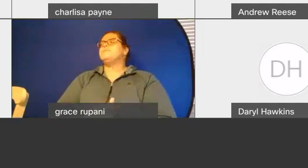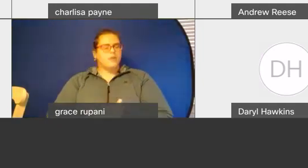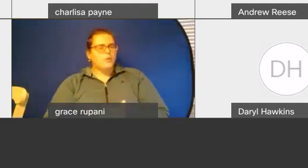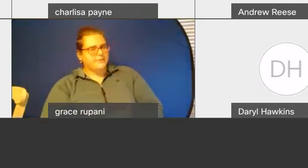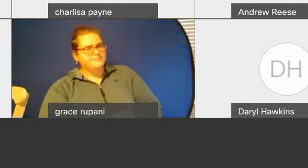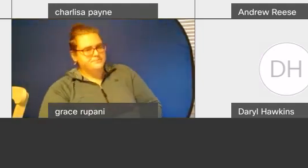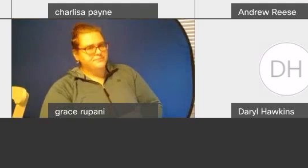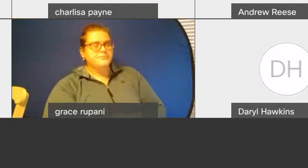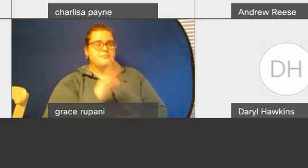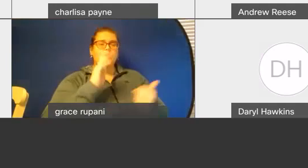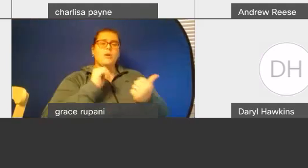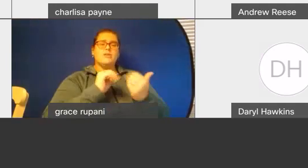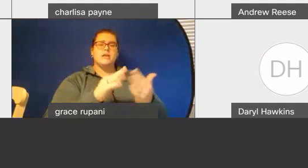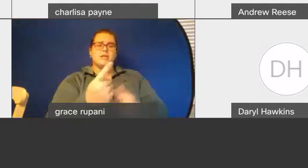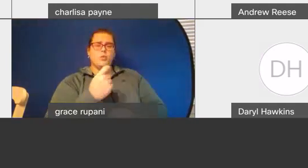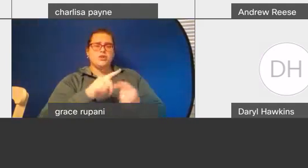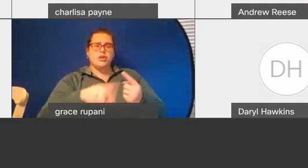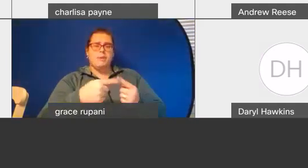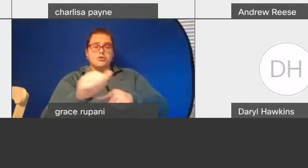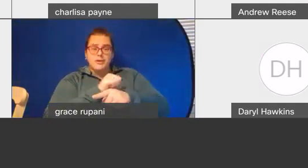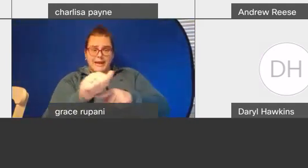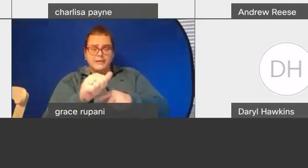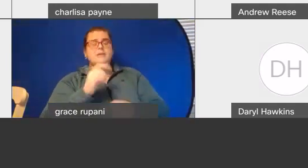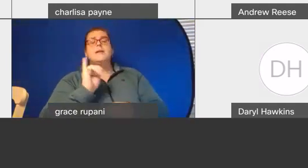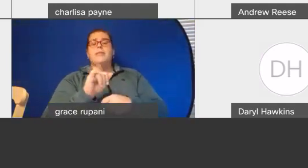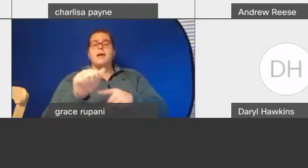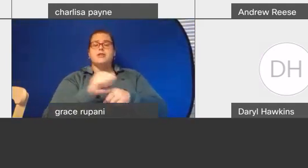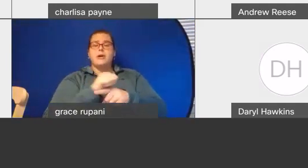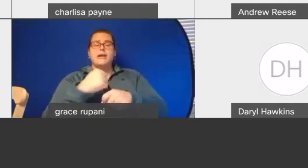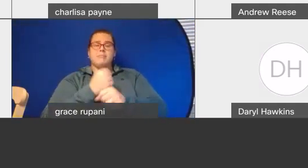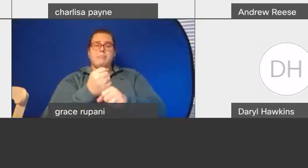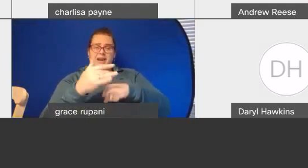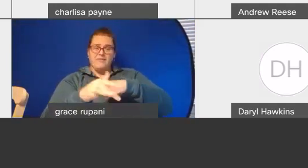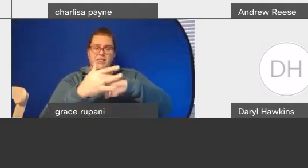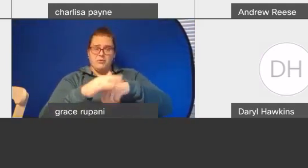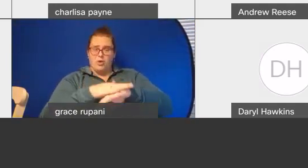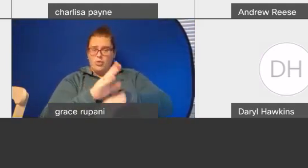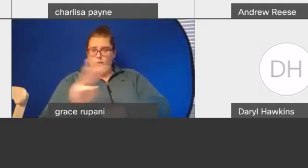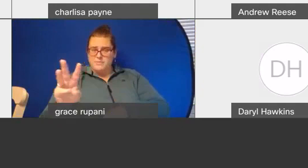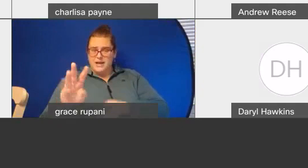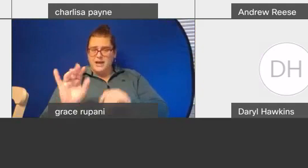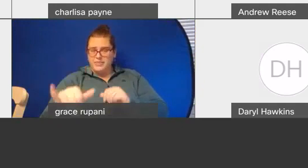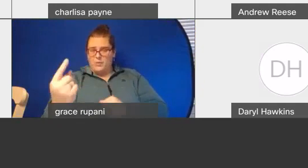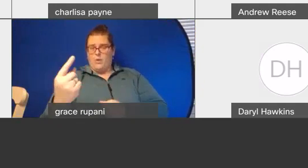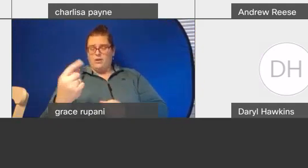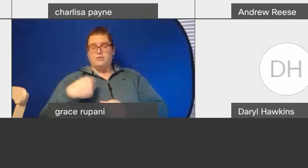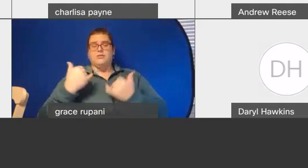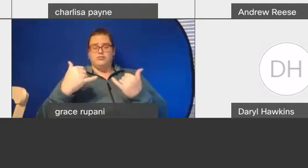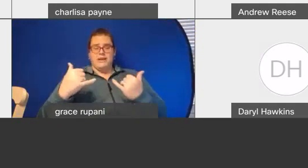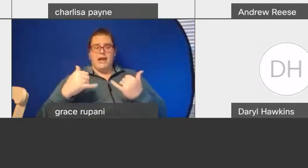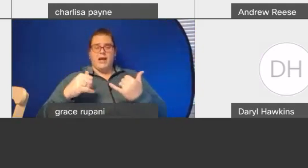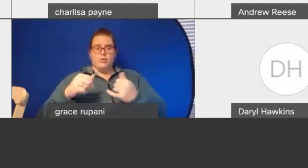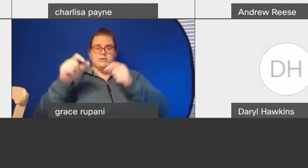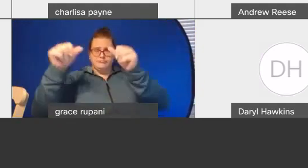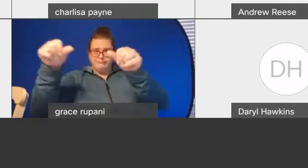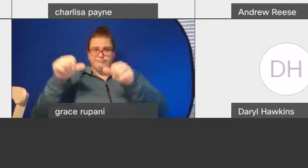just came in on training. So the requirement is that training that was been made available on the website, and it's up on the website currently. The link will